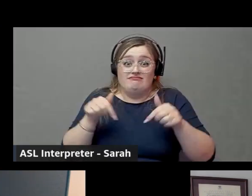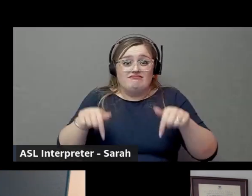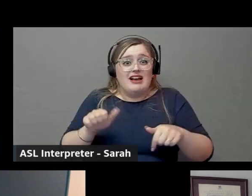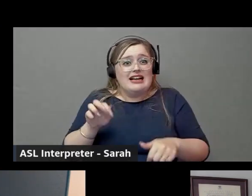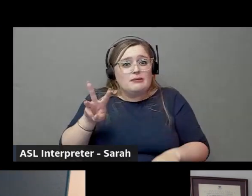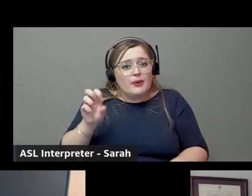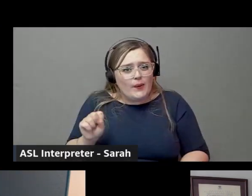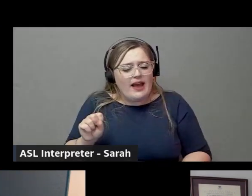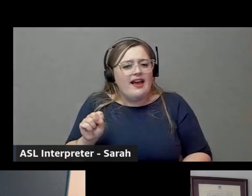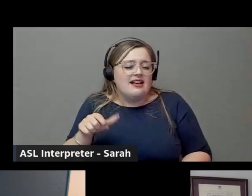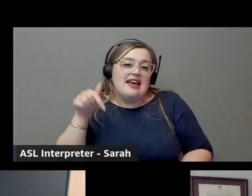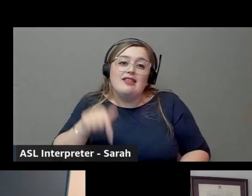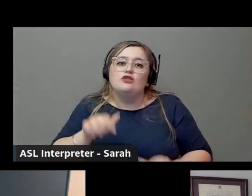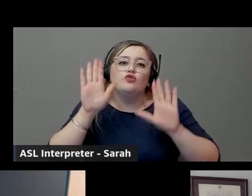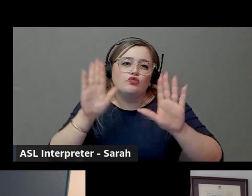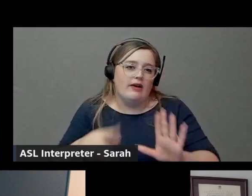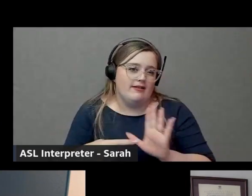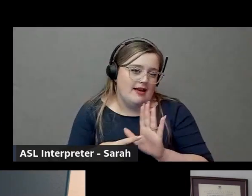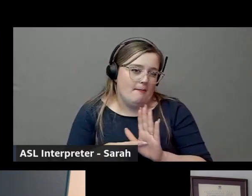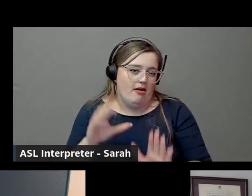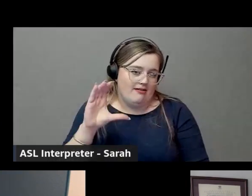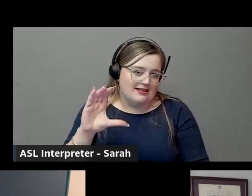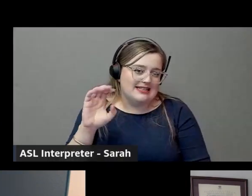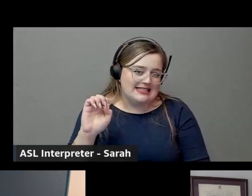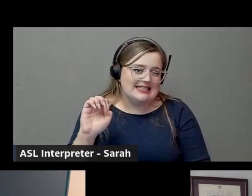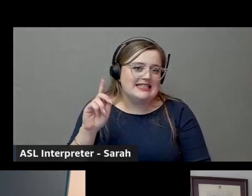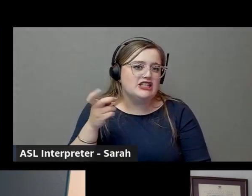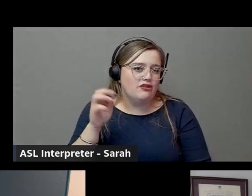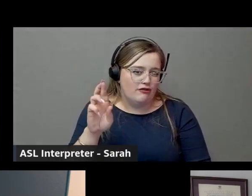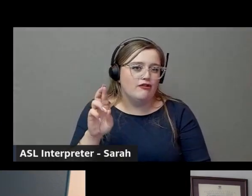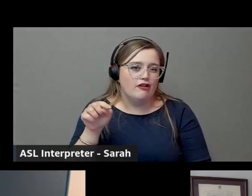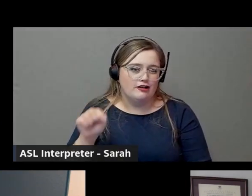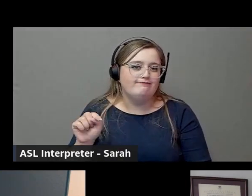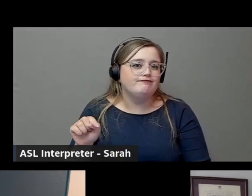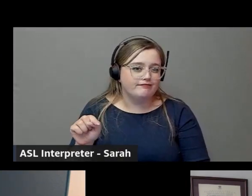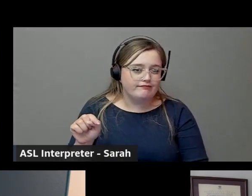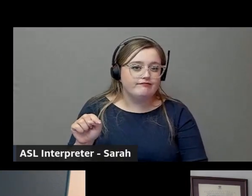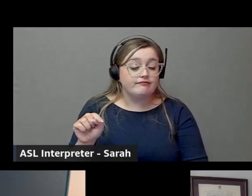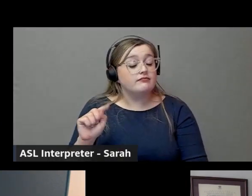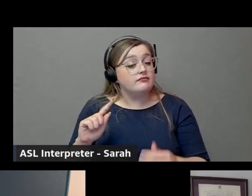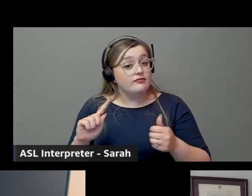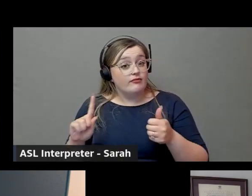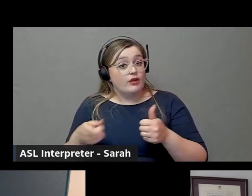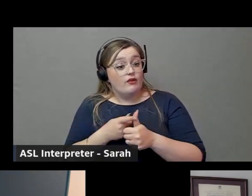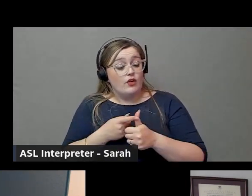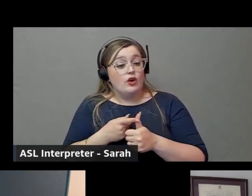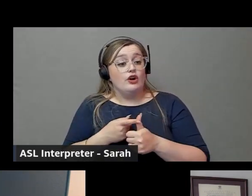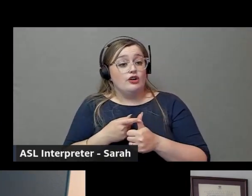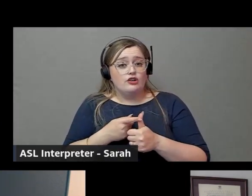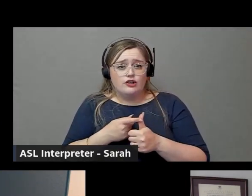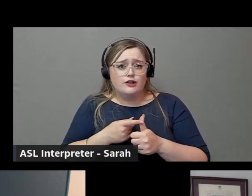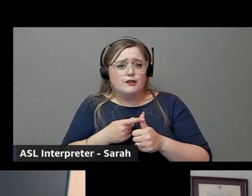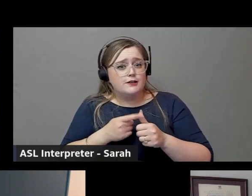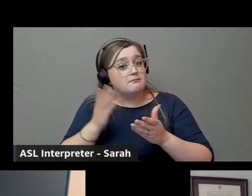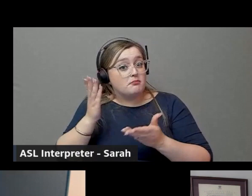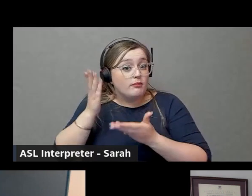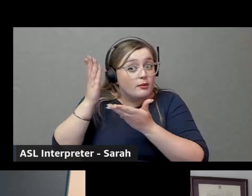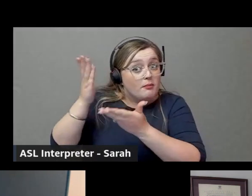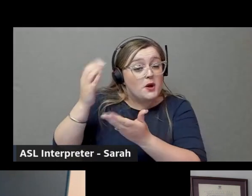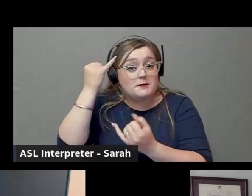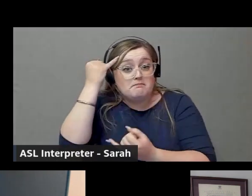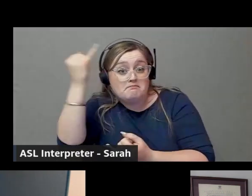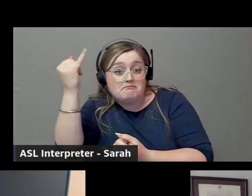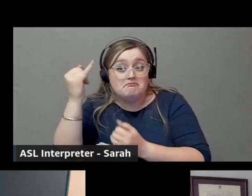is a great example of one of them. Cedar's something that when it first was being proposed. So